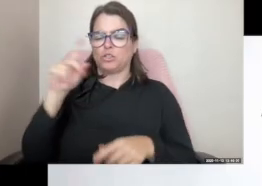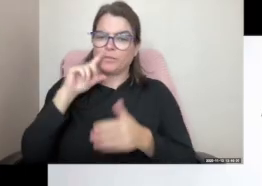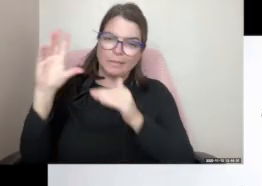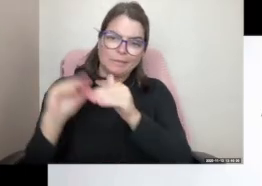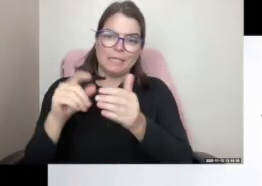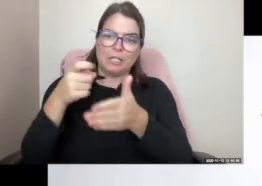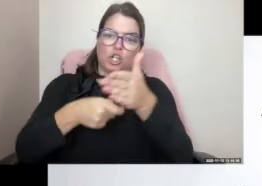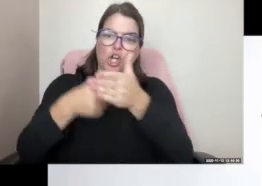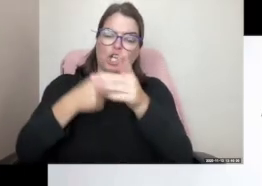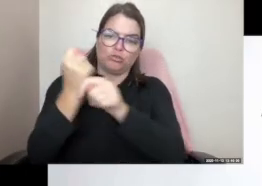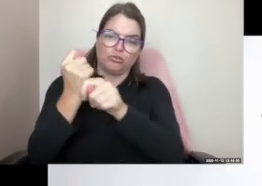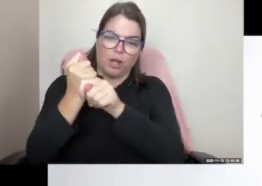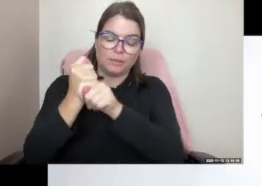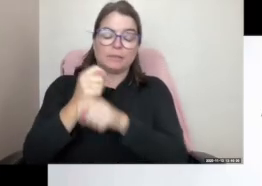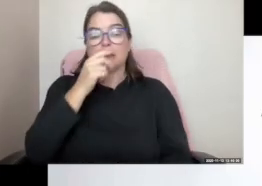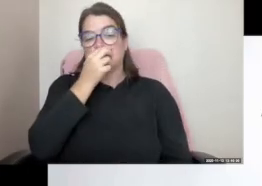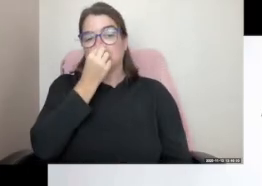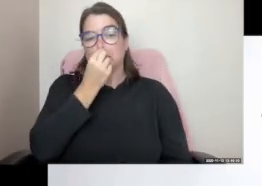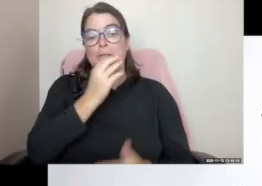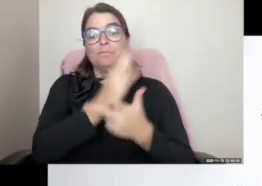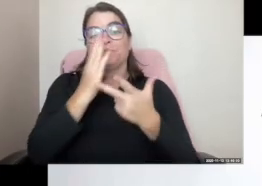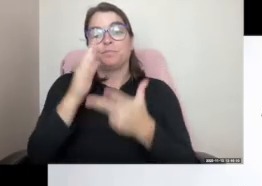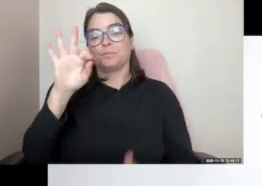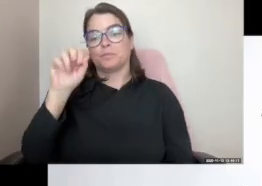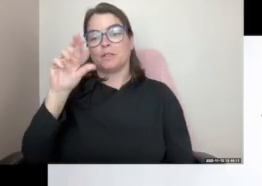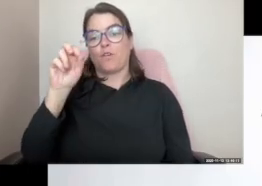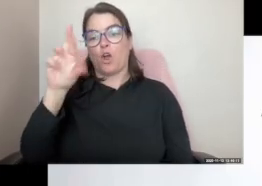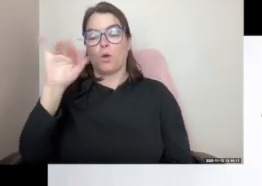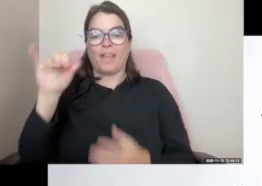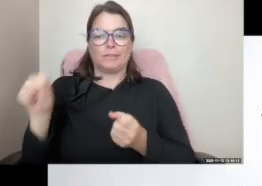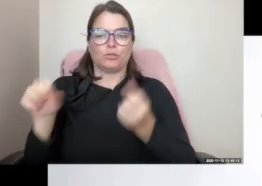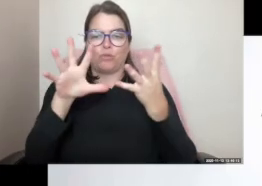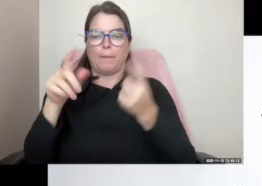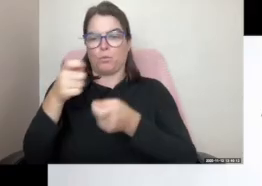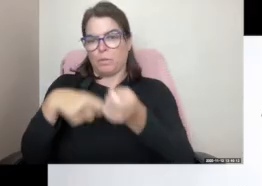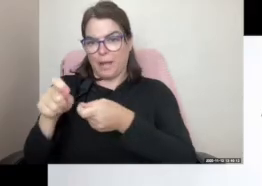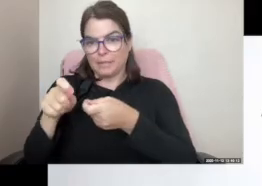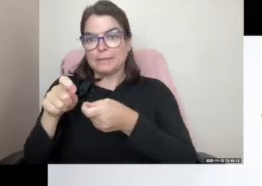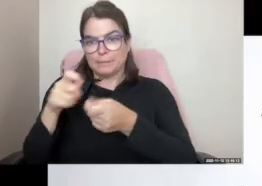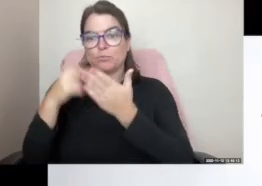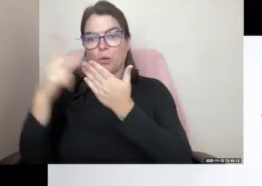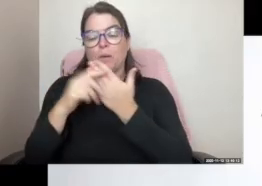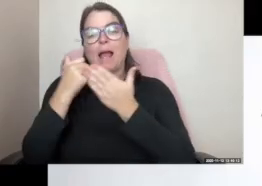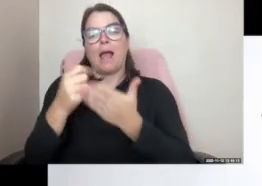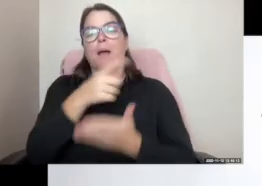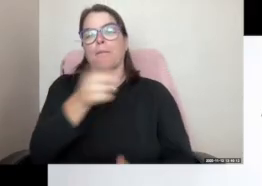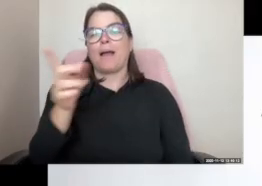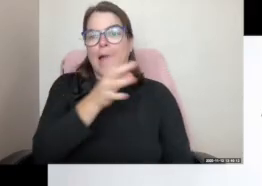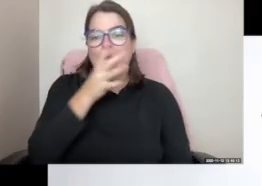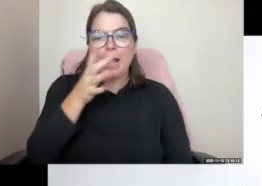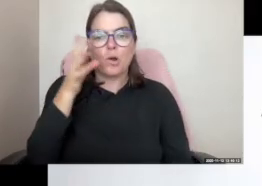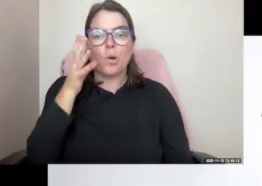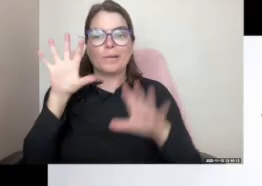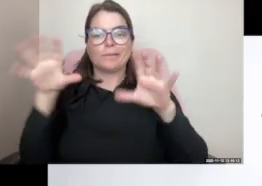advance zero-emission tech and early markets. HVIP and CORE provide voucher incentives that lower the cost of commercially available